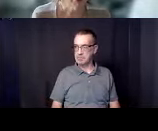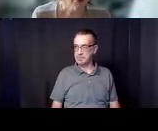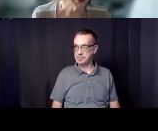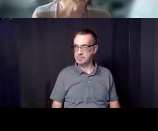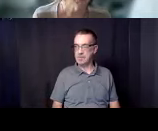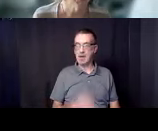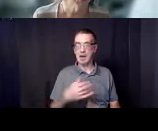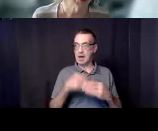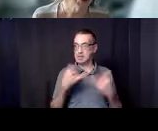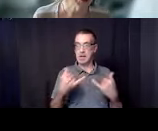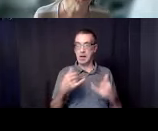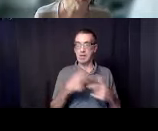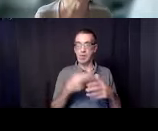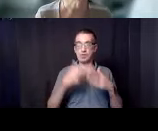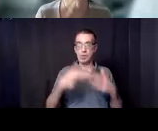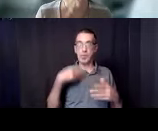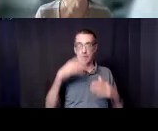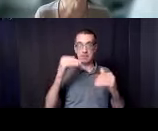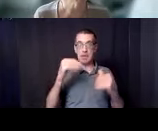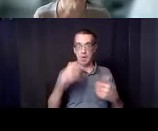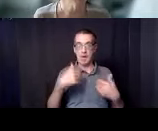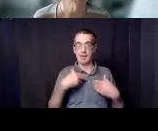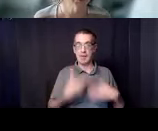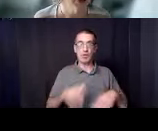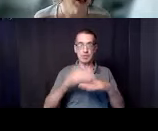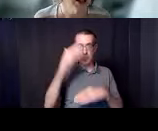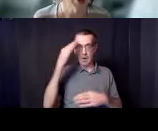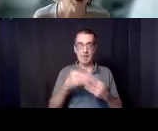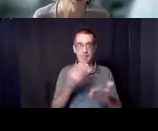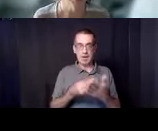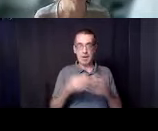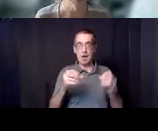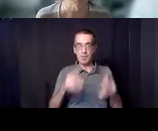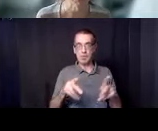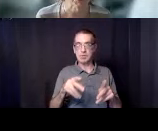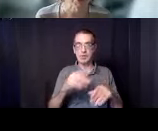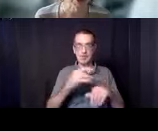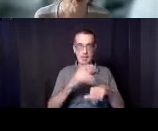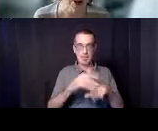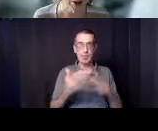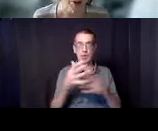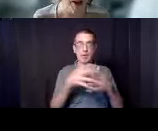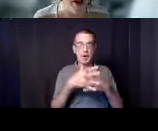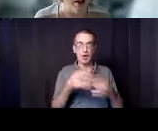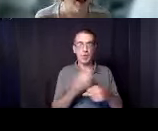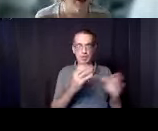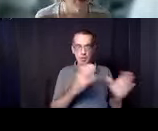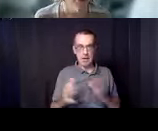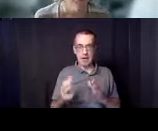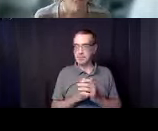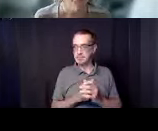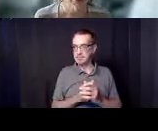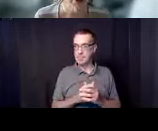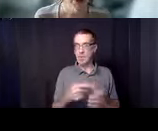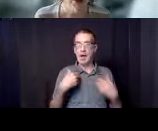So out of today, the results we expect is that you'll have an increased awareness of funding and opportunities available through the American Rescue Plan Act,